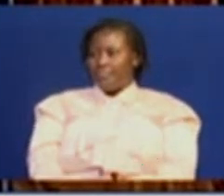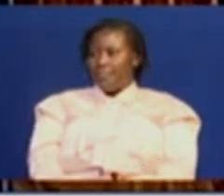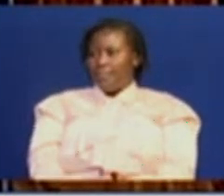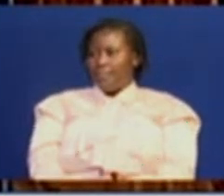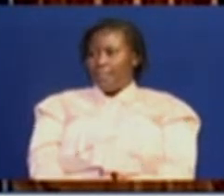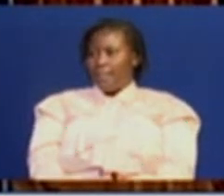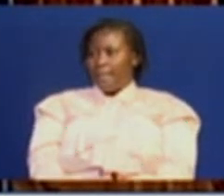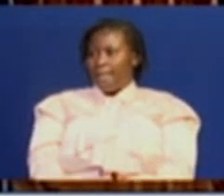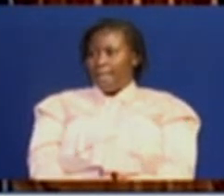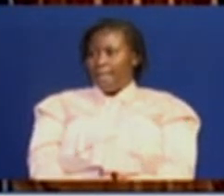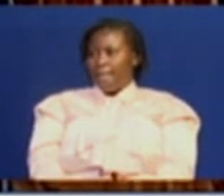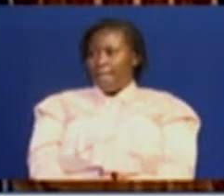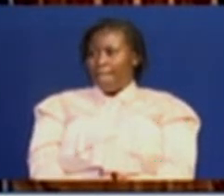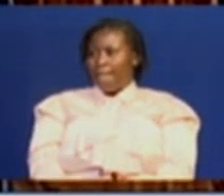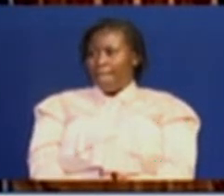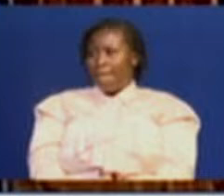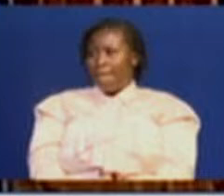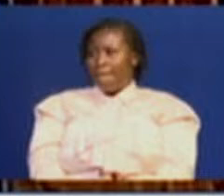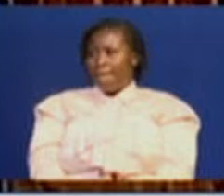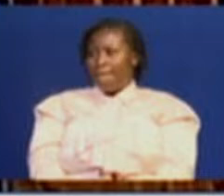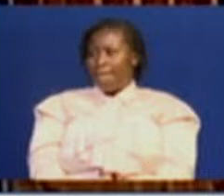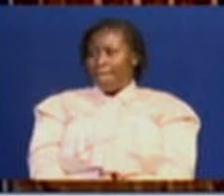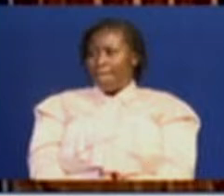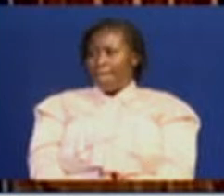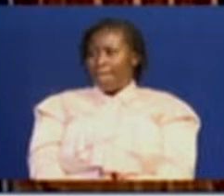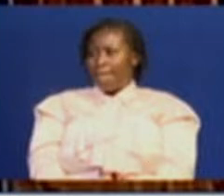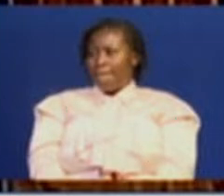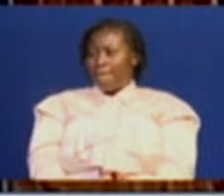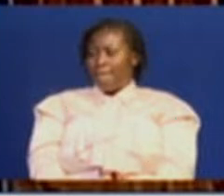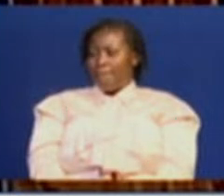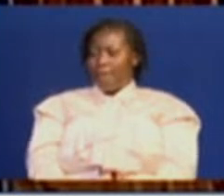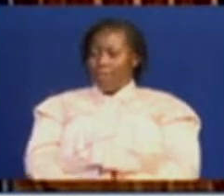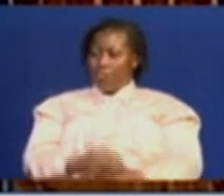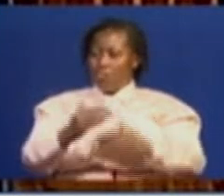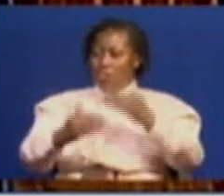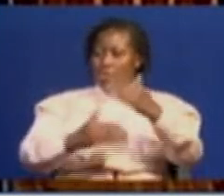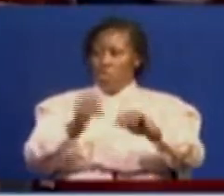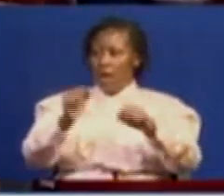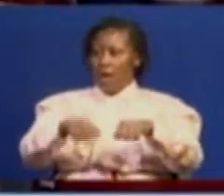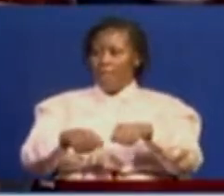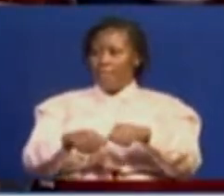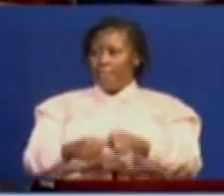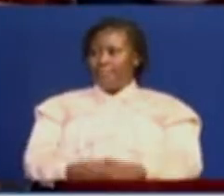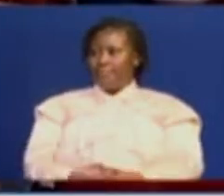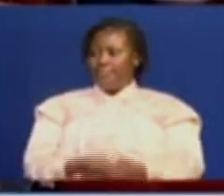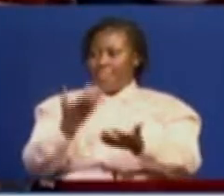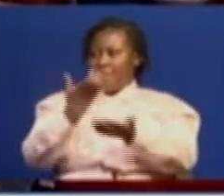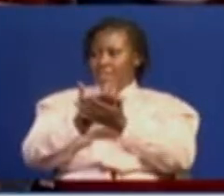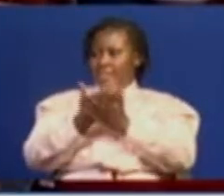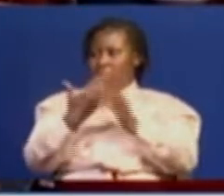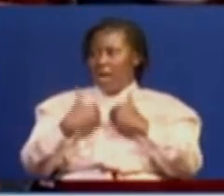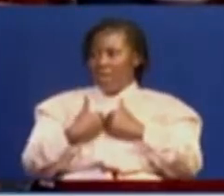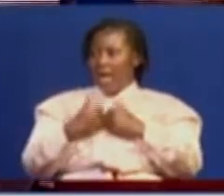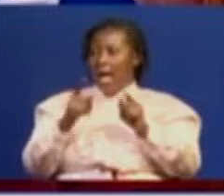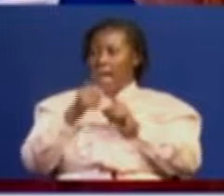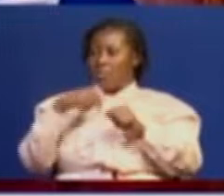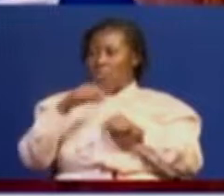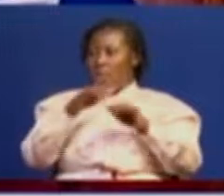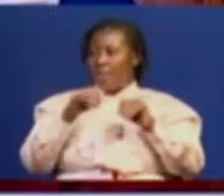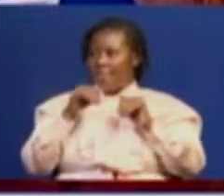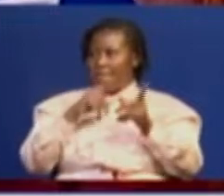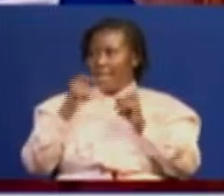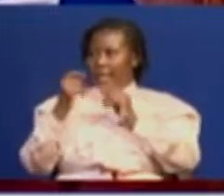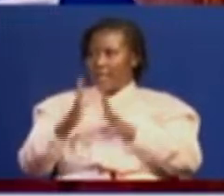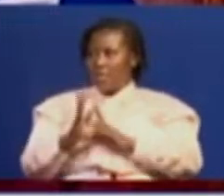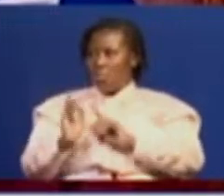translation. Can we have a translator coming in, please? I am well guided. Then we can be proceeding perhaps with a bit of the evidence as we await